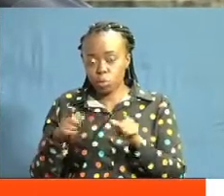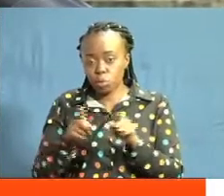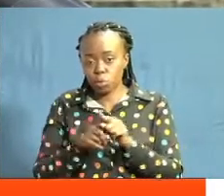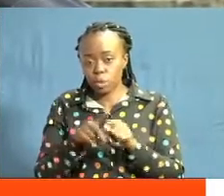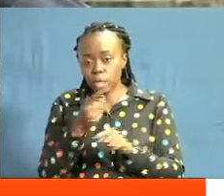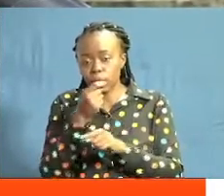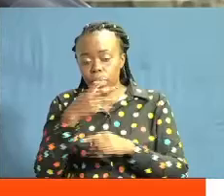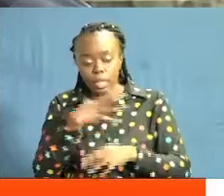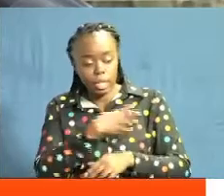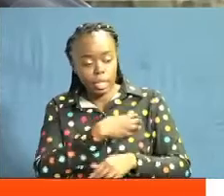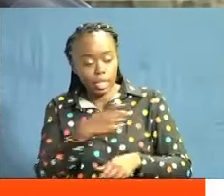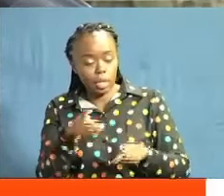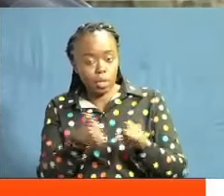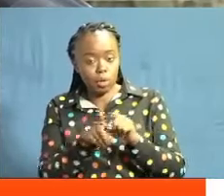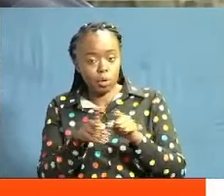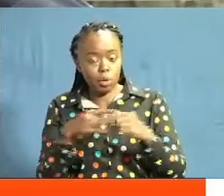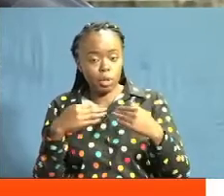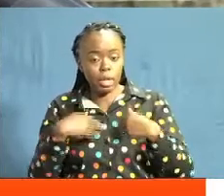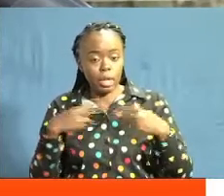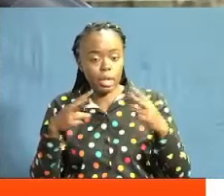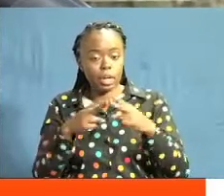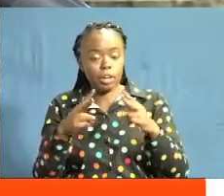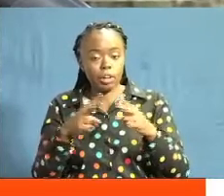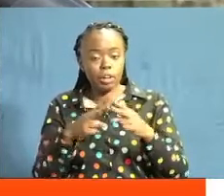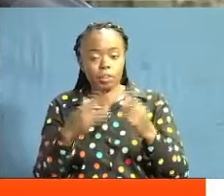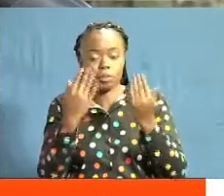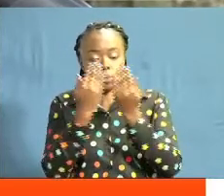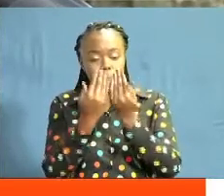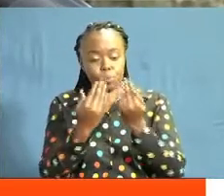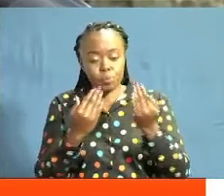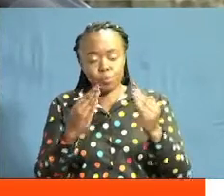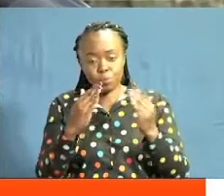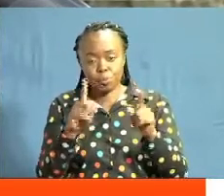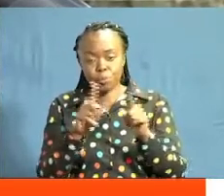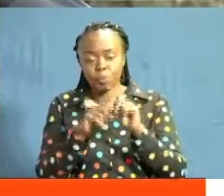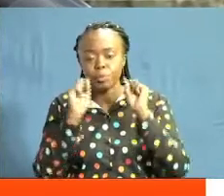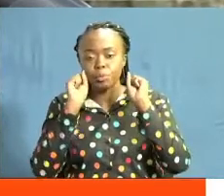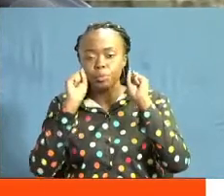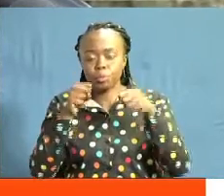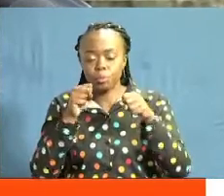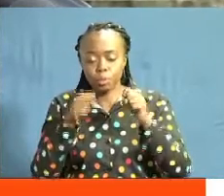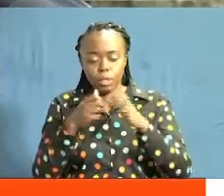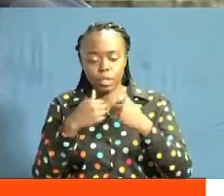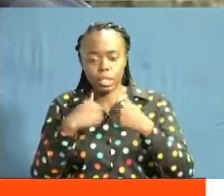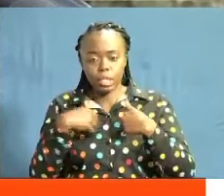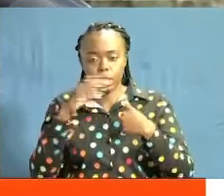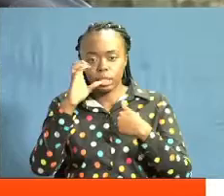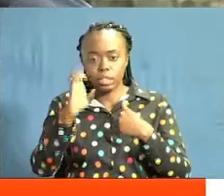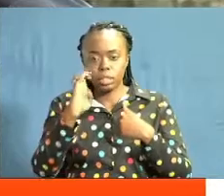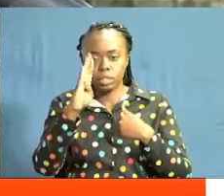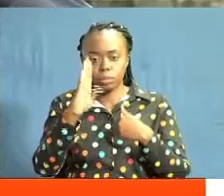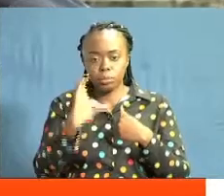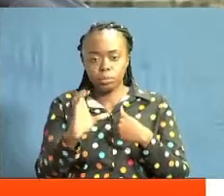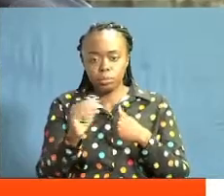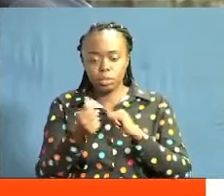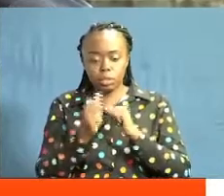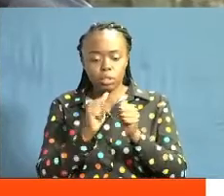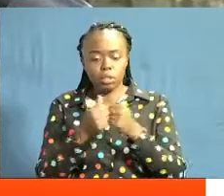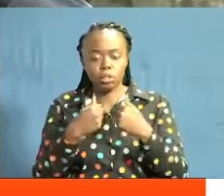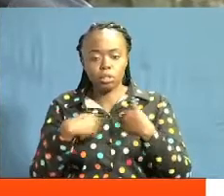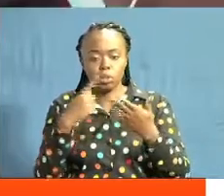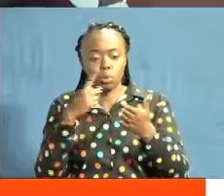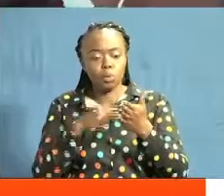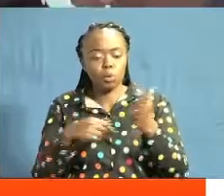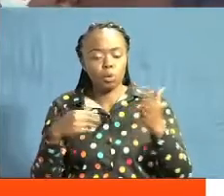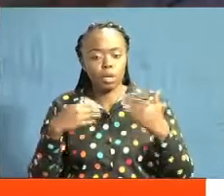the poor also have very intelligent children, and they will be able to navigate CBC with what they